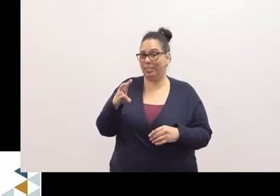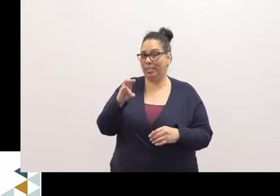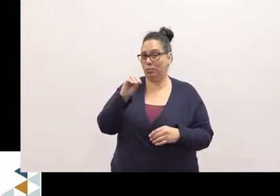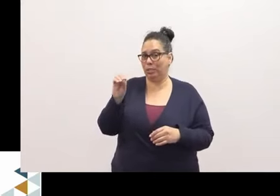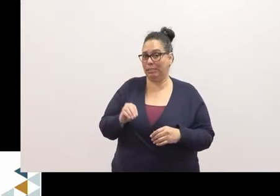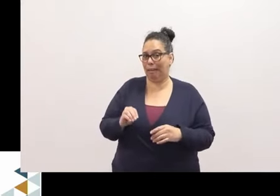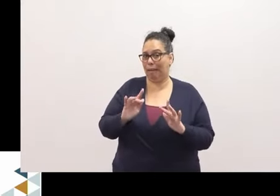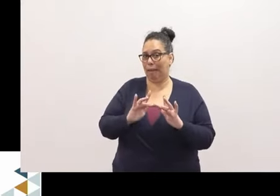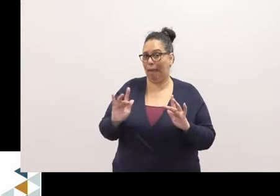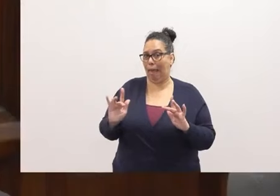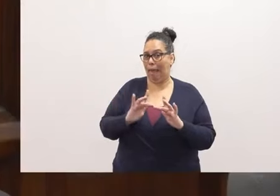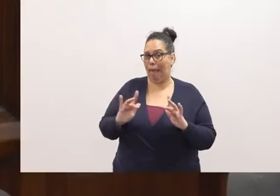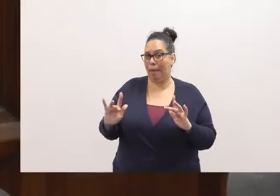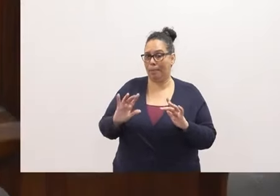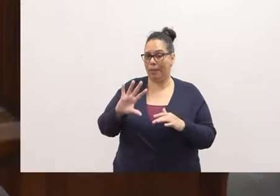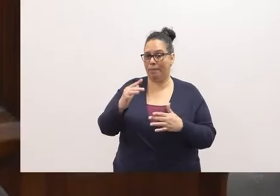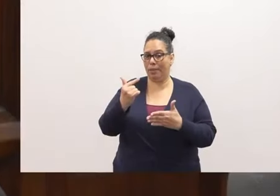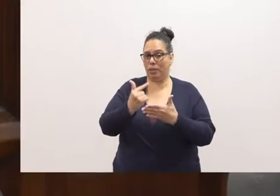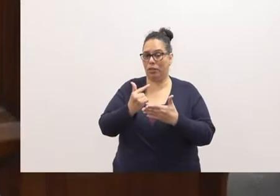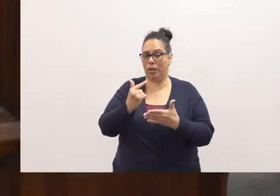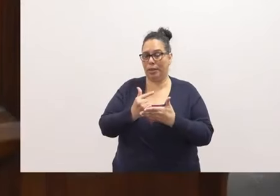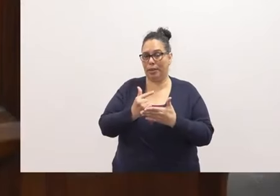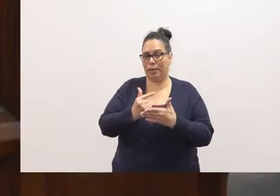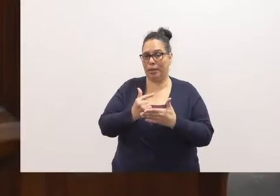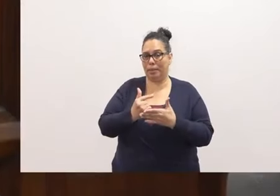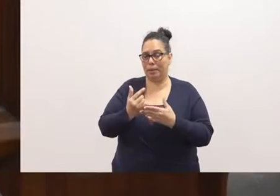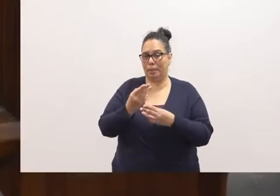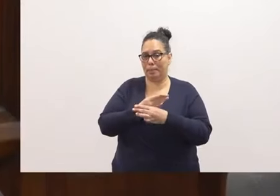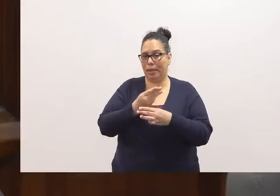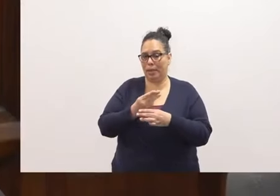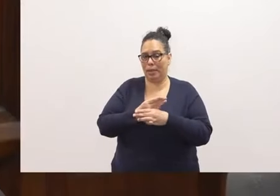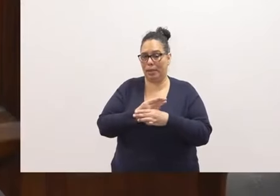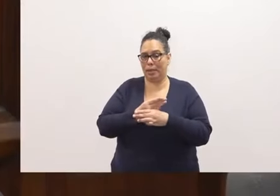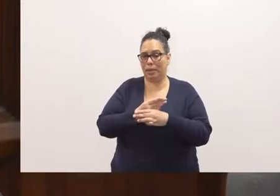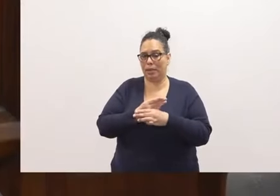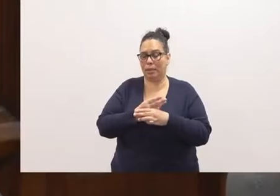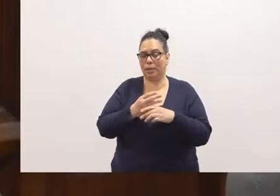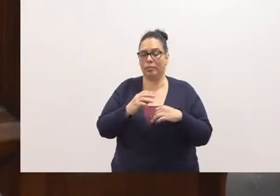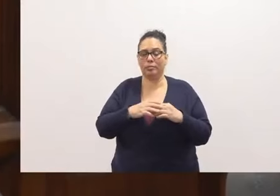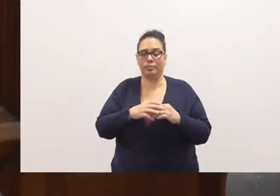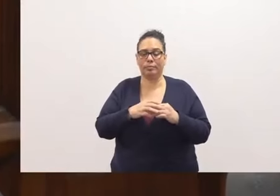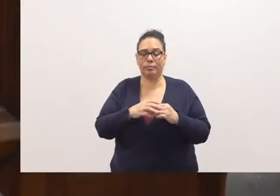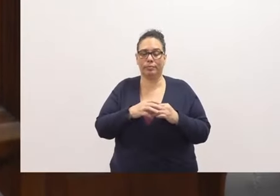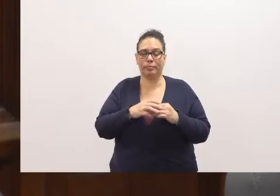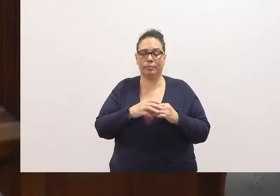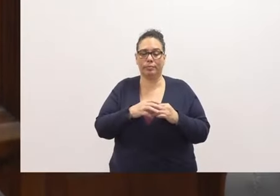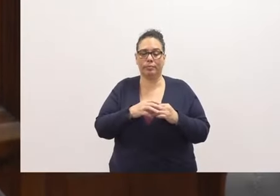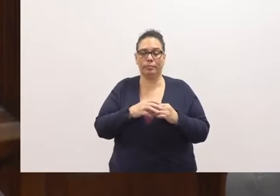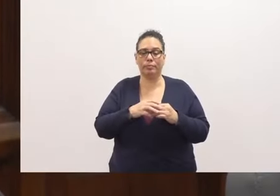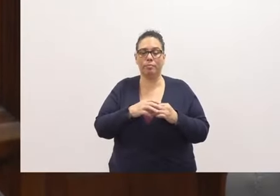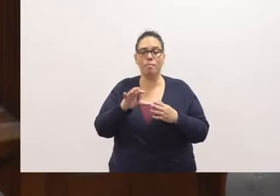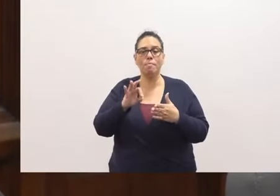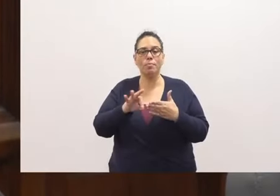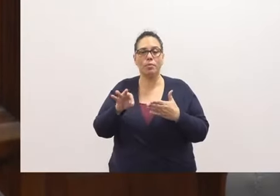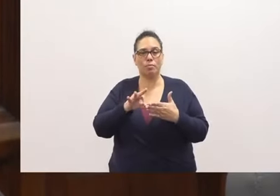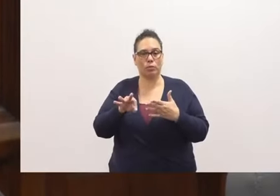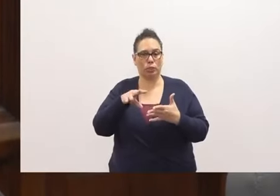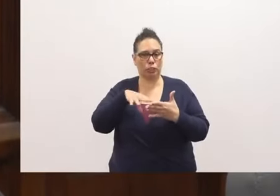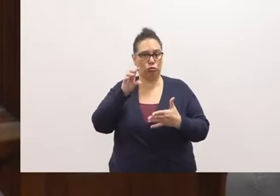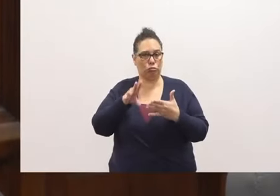gap in terms of fifth grade math achievement report cards or grades and the scores that the